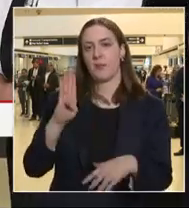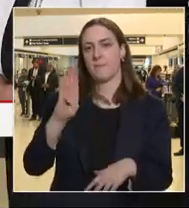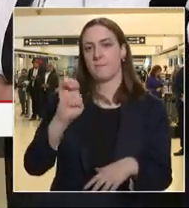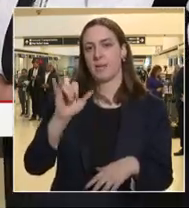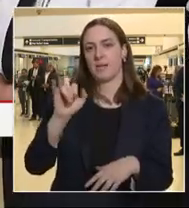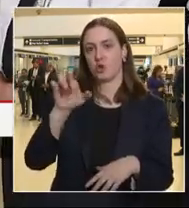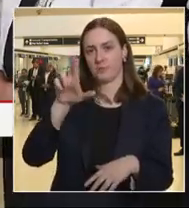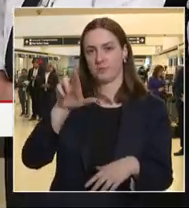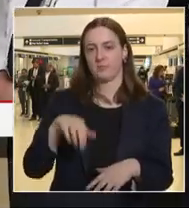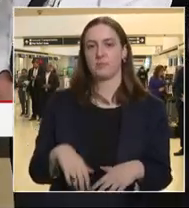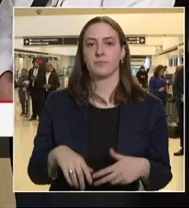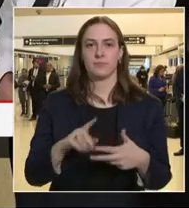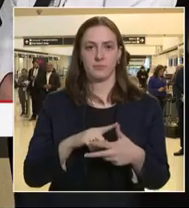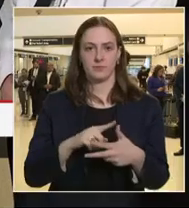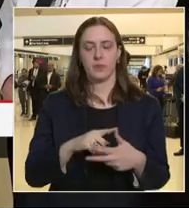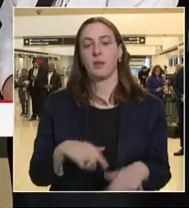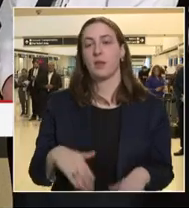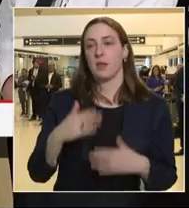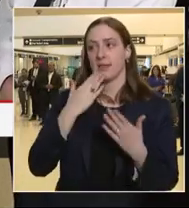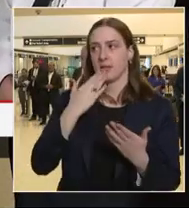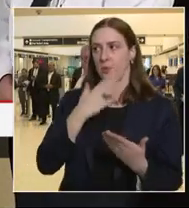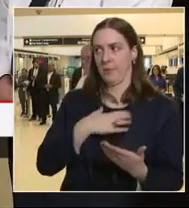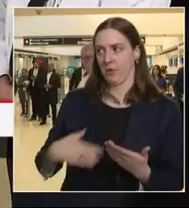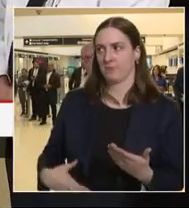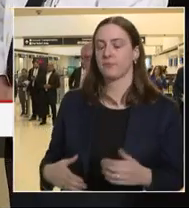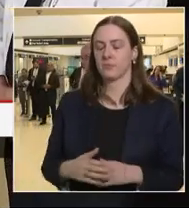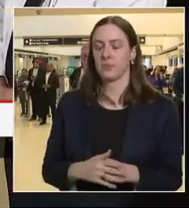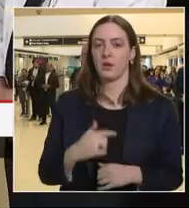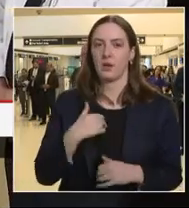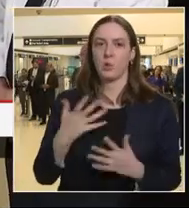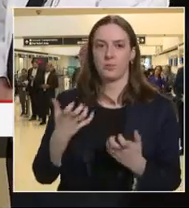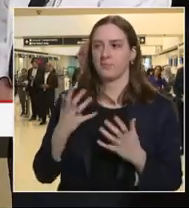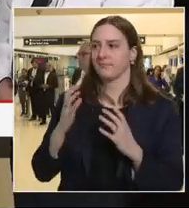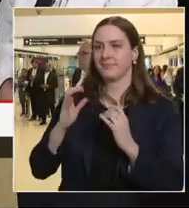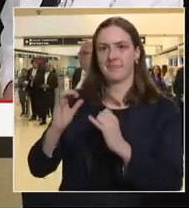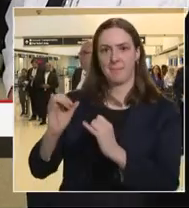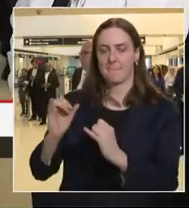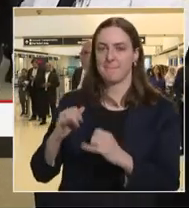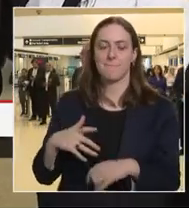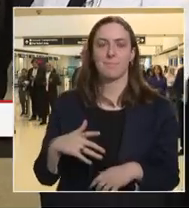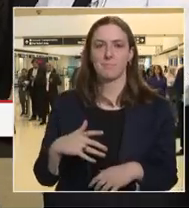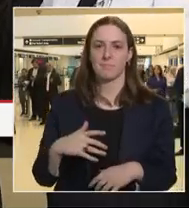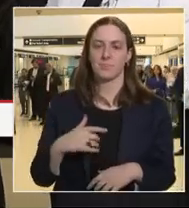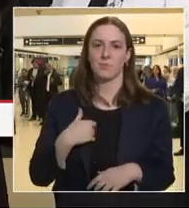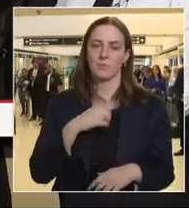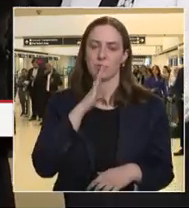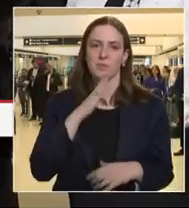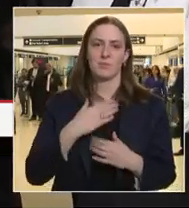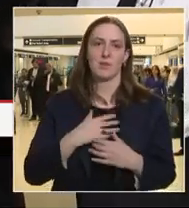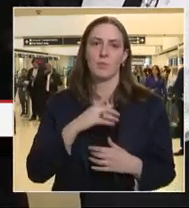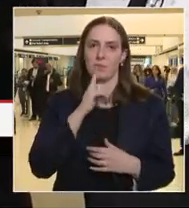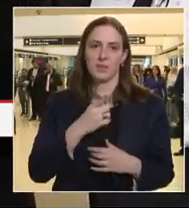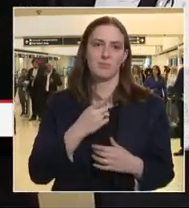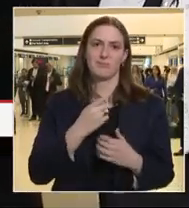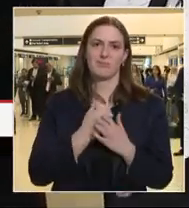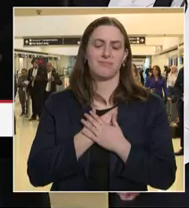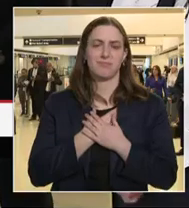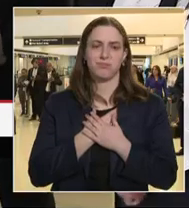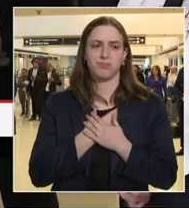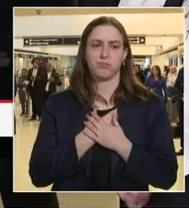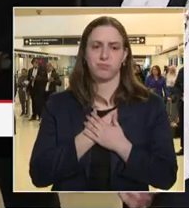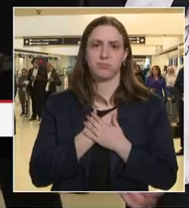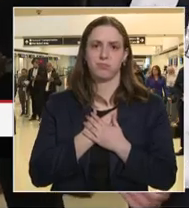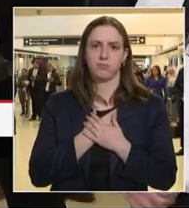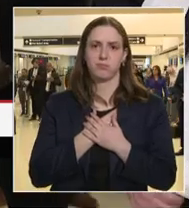Thank you, Mayor. I want to join with everyone else and express my condolences for the victims. For folks who don't live in